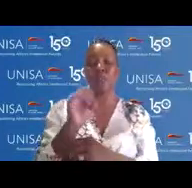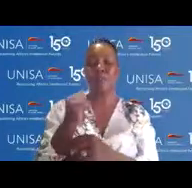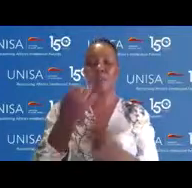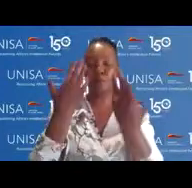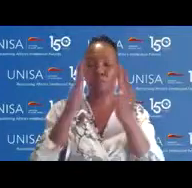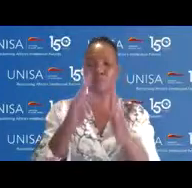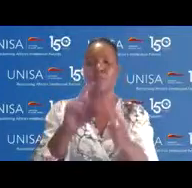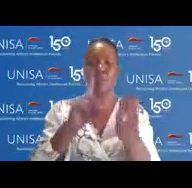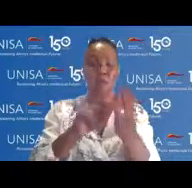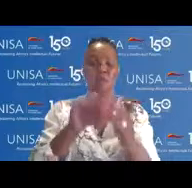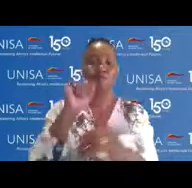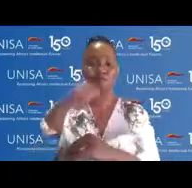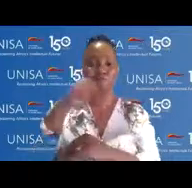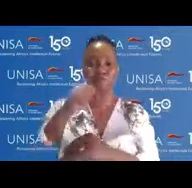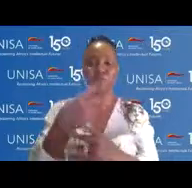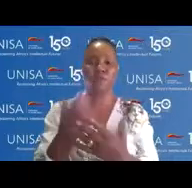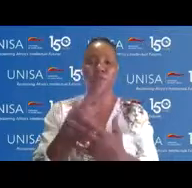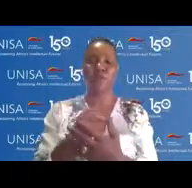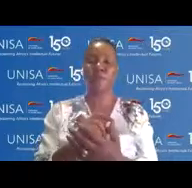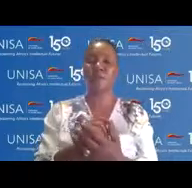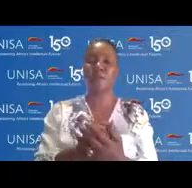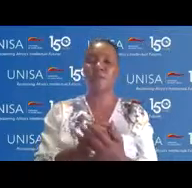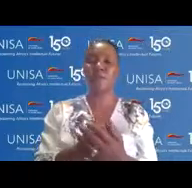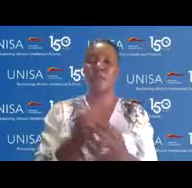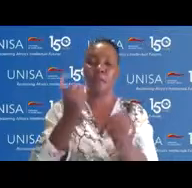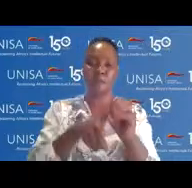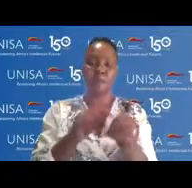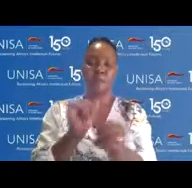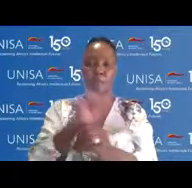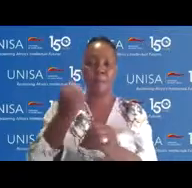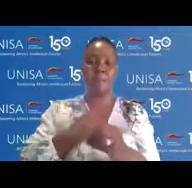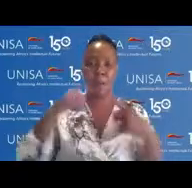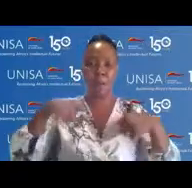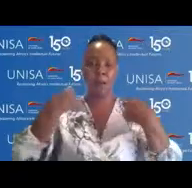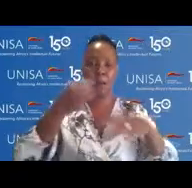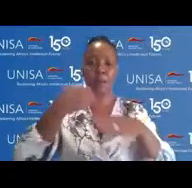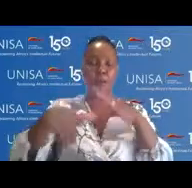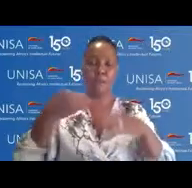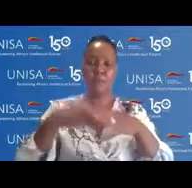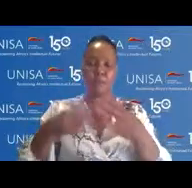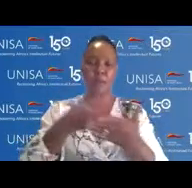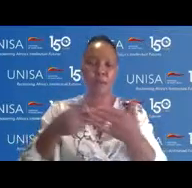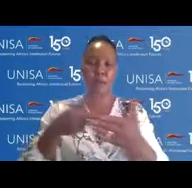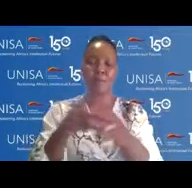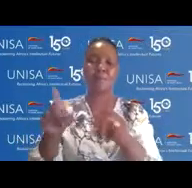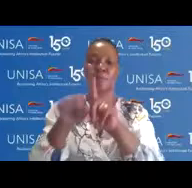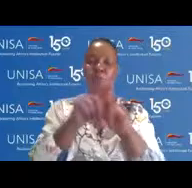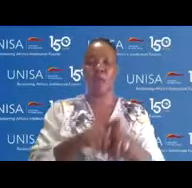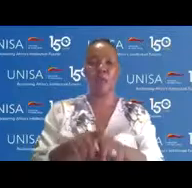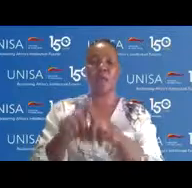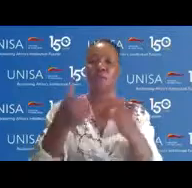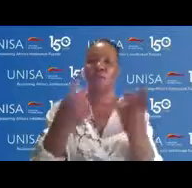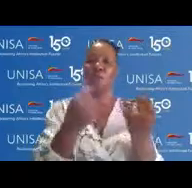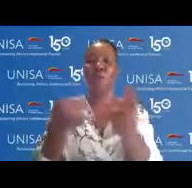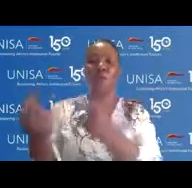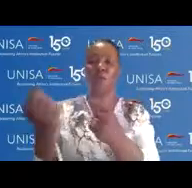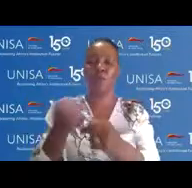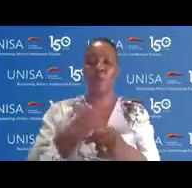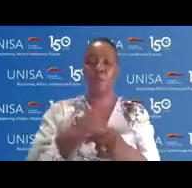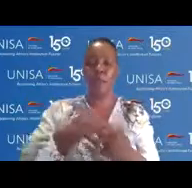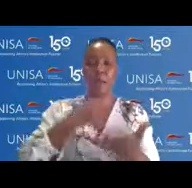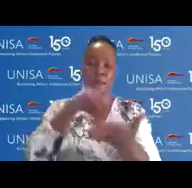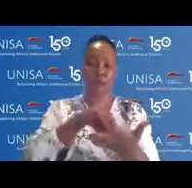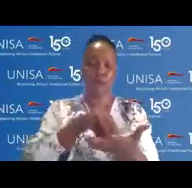yes, and you sign in with your My Life email address, same as you do with my modules. Now